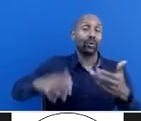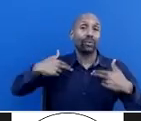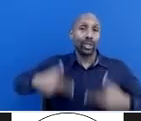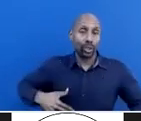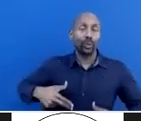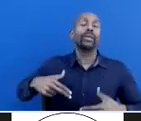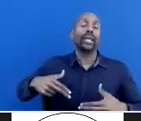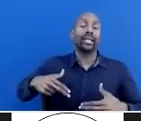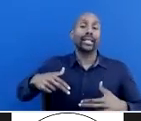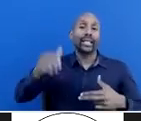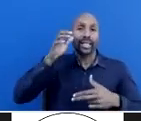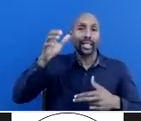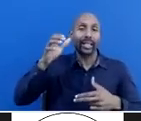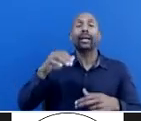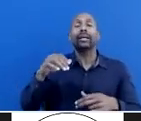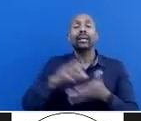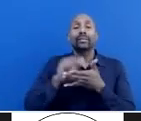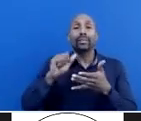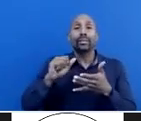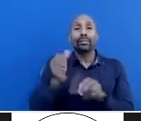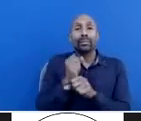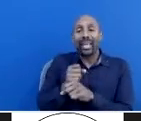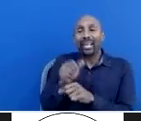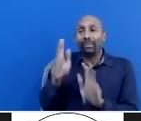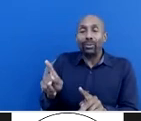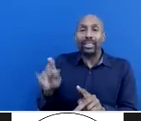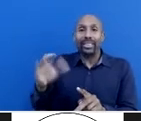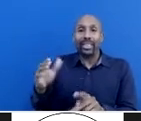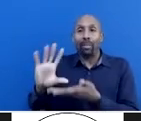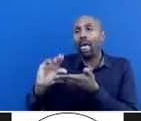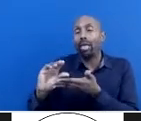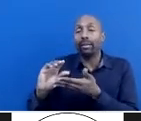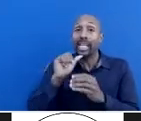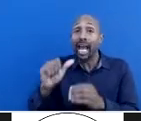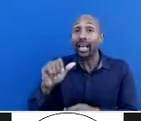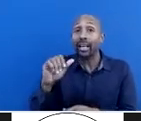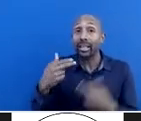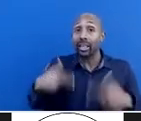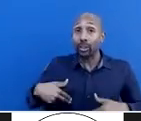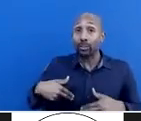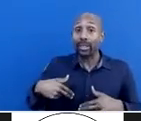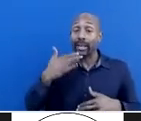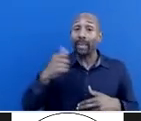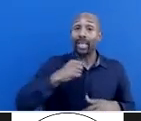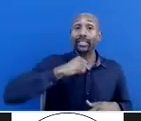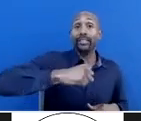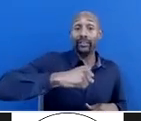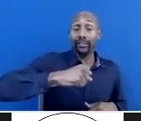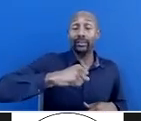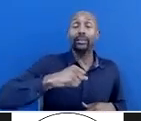human beings is to produce sound, healthy, whole, acculturated human